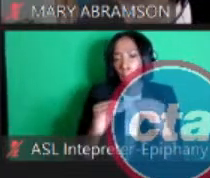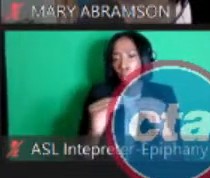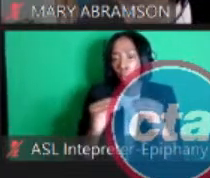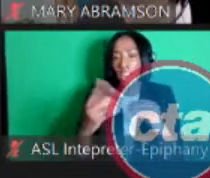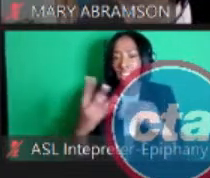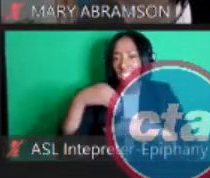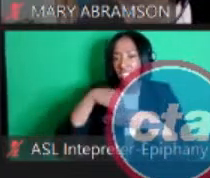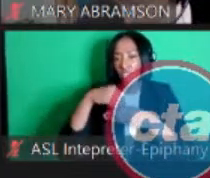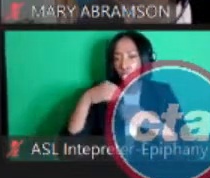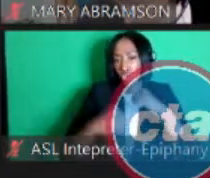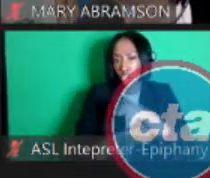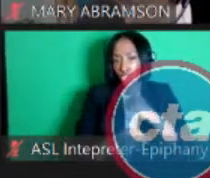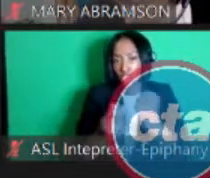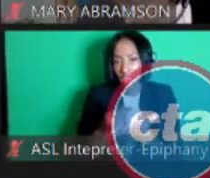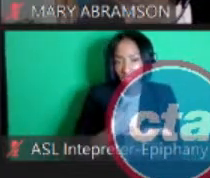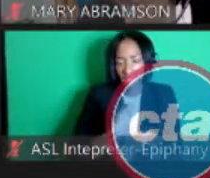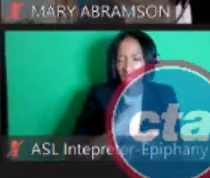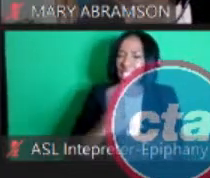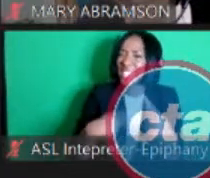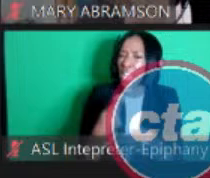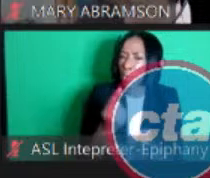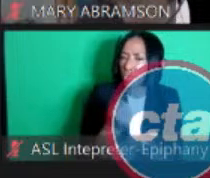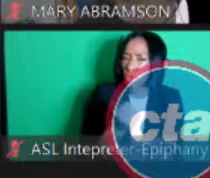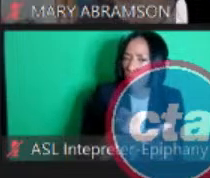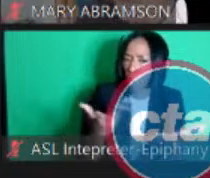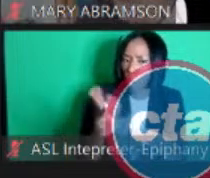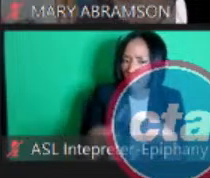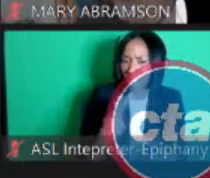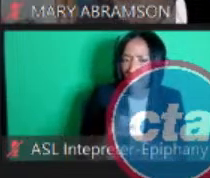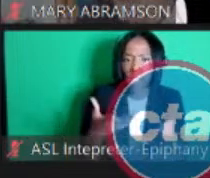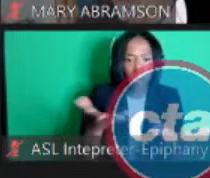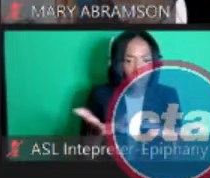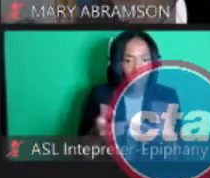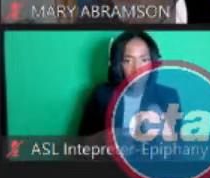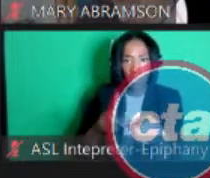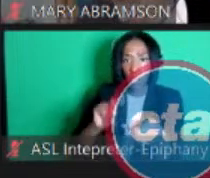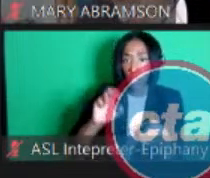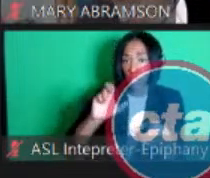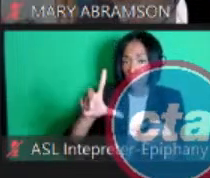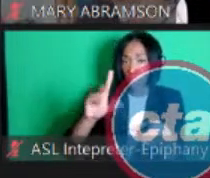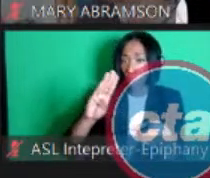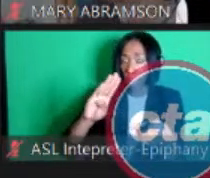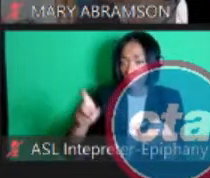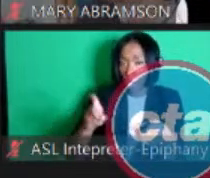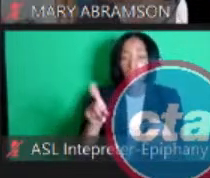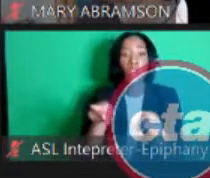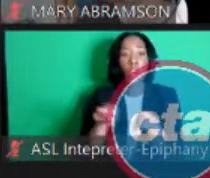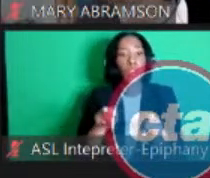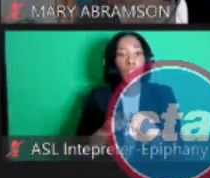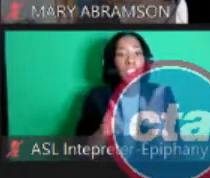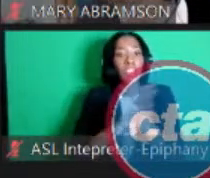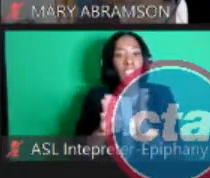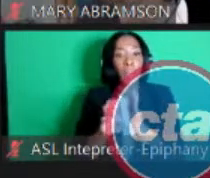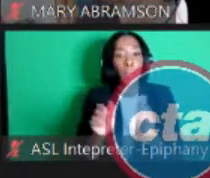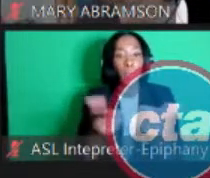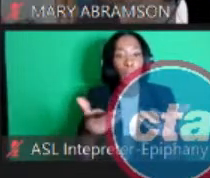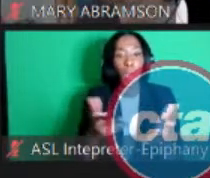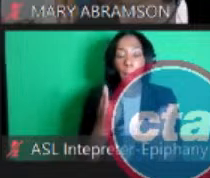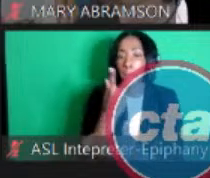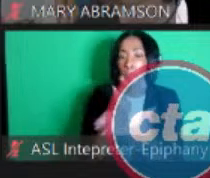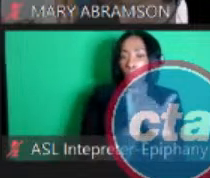investments. And the type of treatments that we would undertake, this toolbox, this was also developed with both analysis and